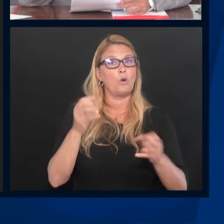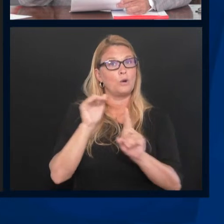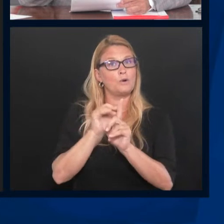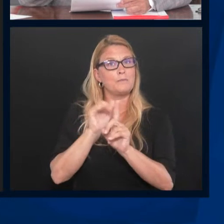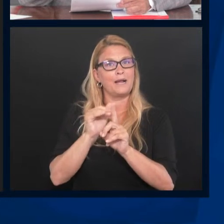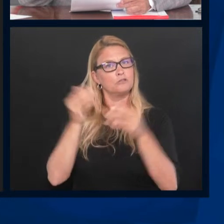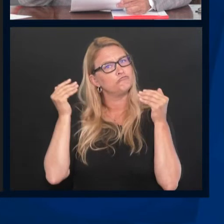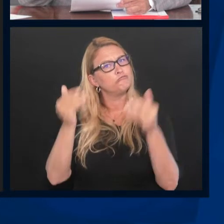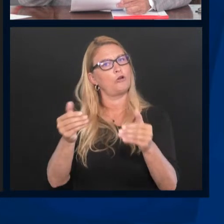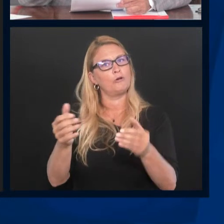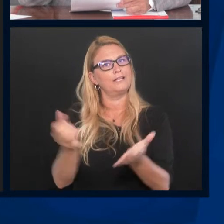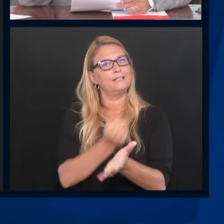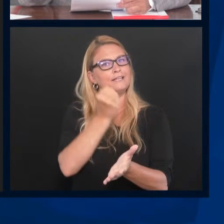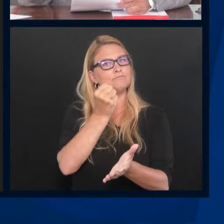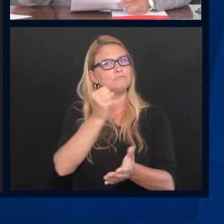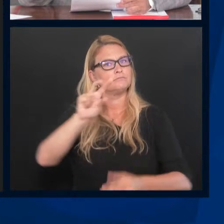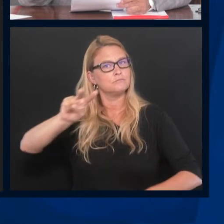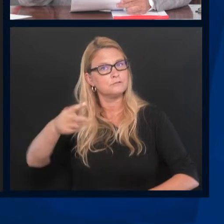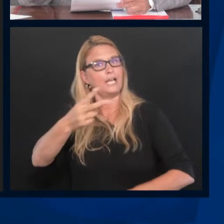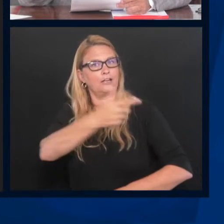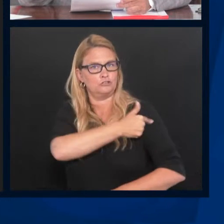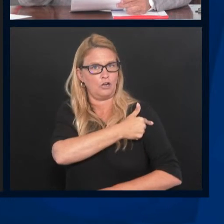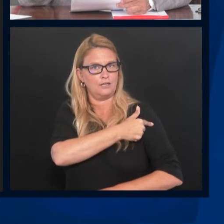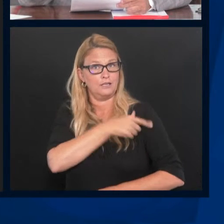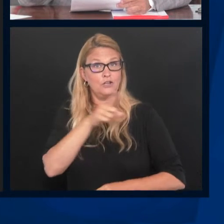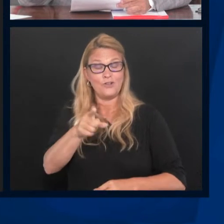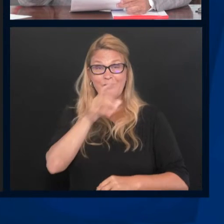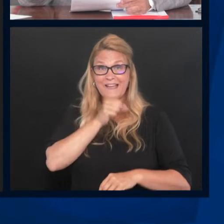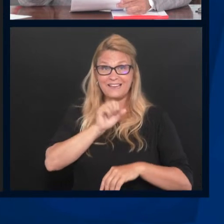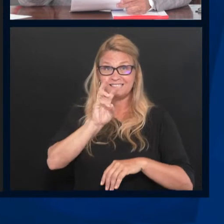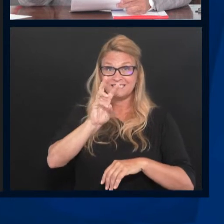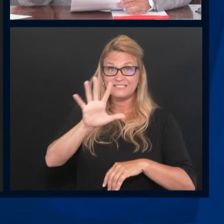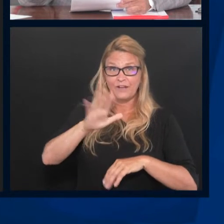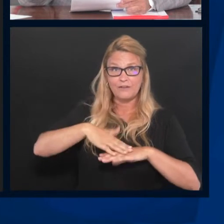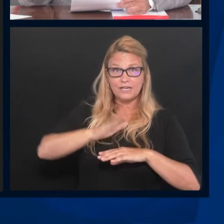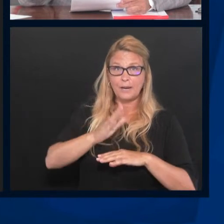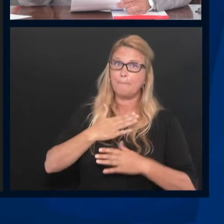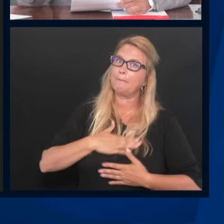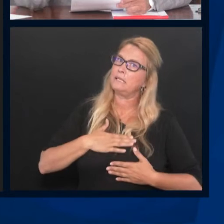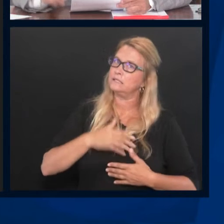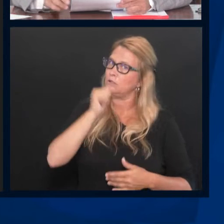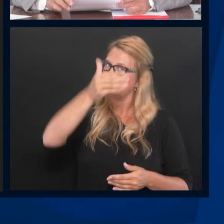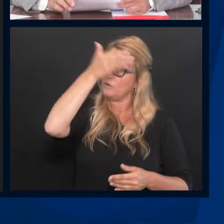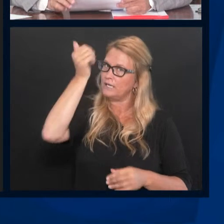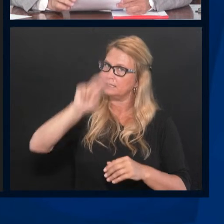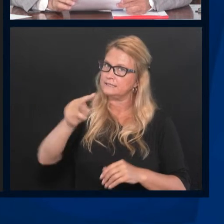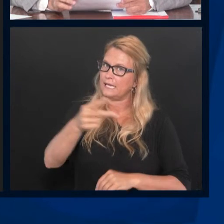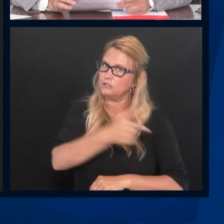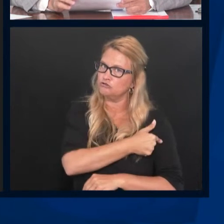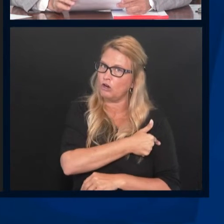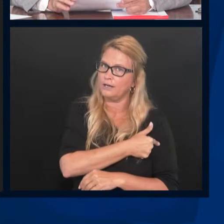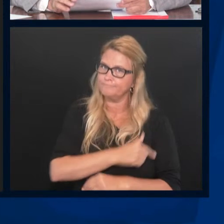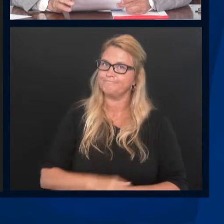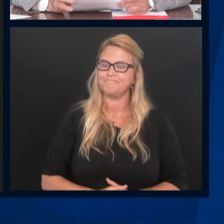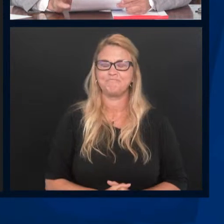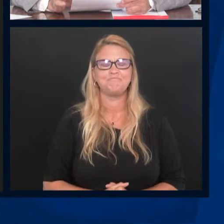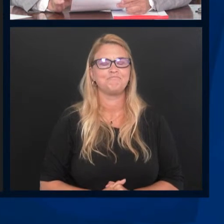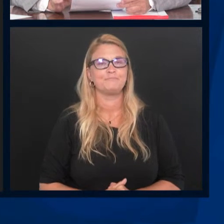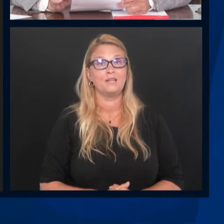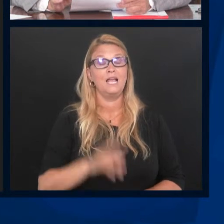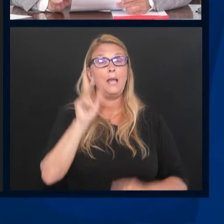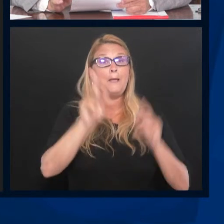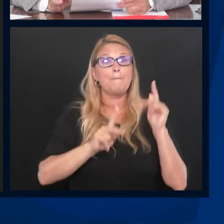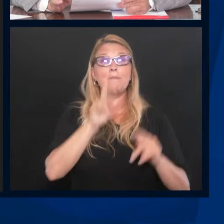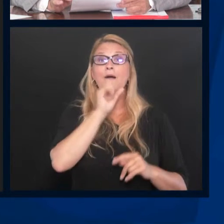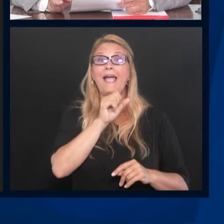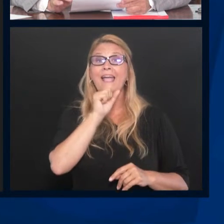second shot. If you're 65 and older especially, go get your second shot. You got to do that. Of the people that are 50